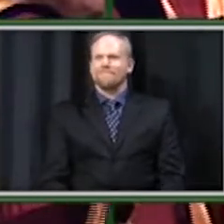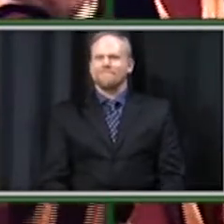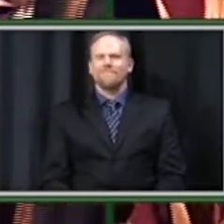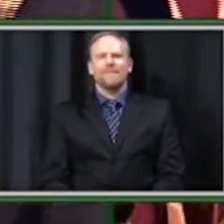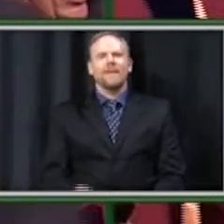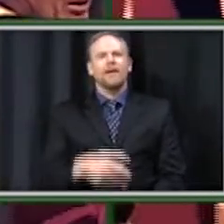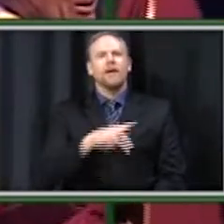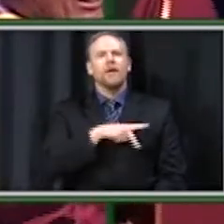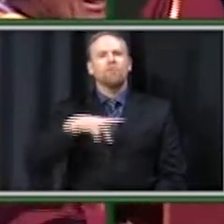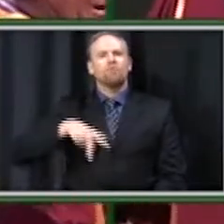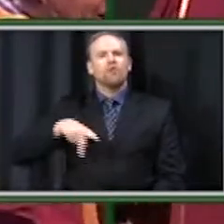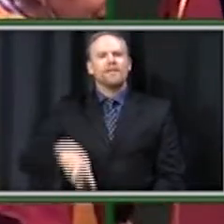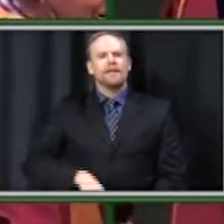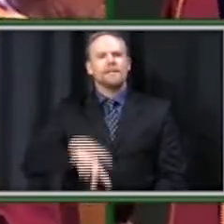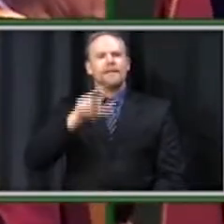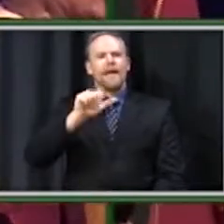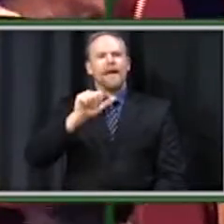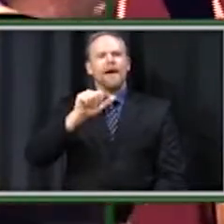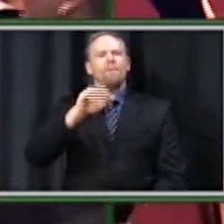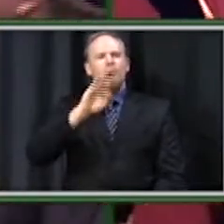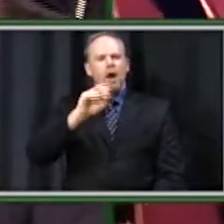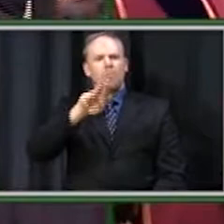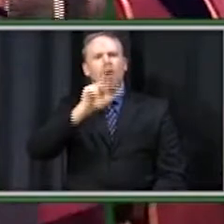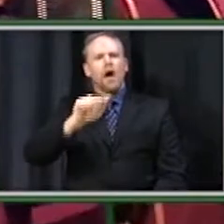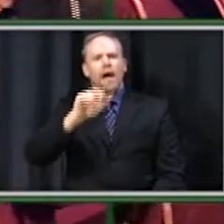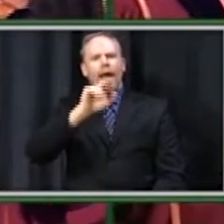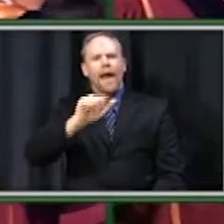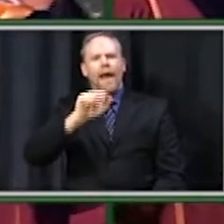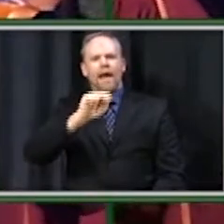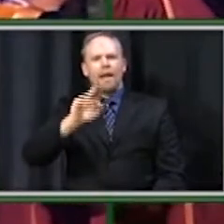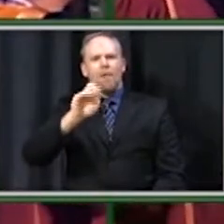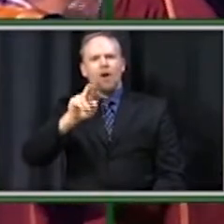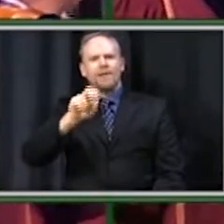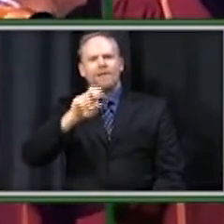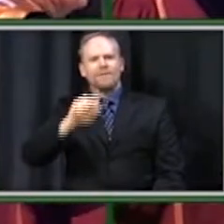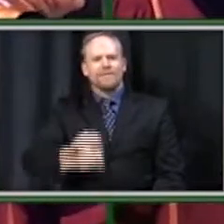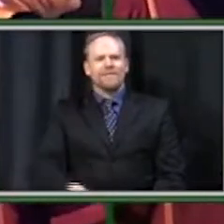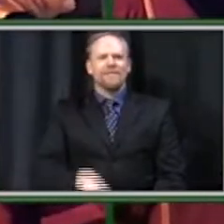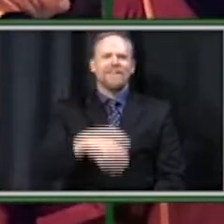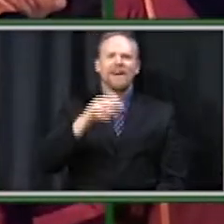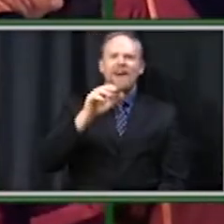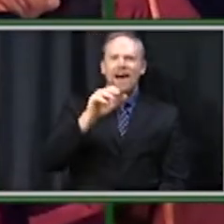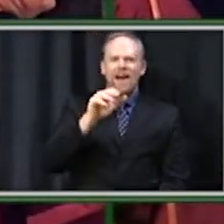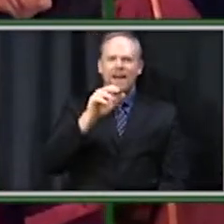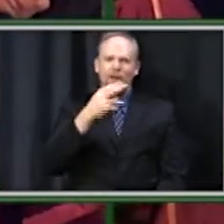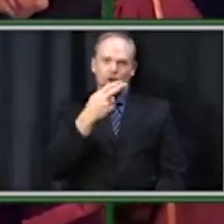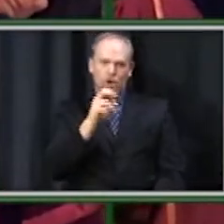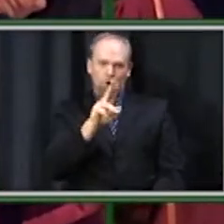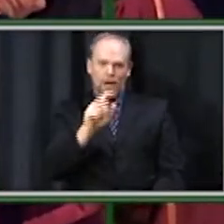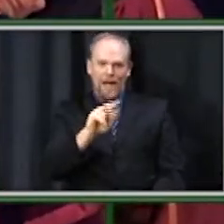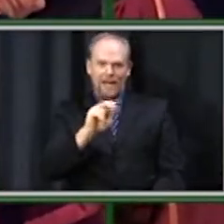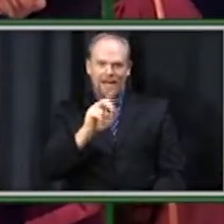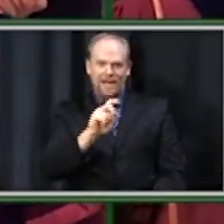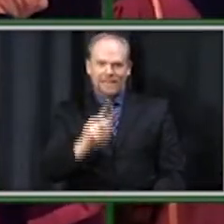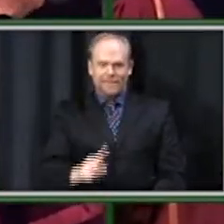Princess Barbara Ann Hobbs. Carlos Hernandez.